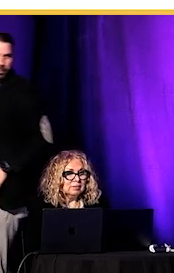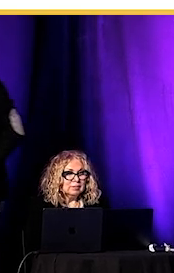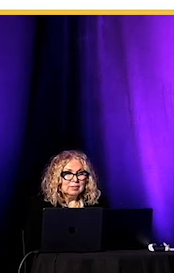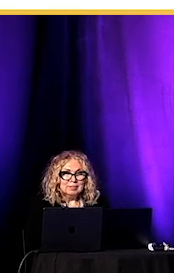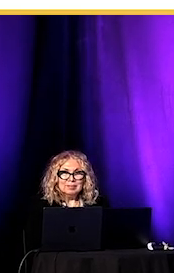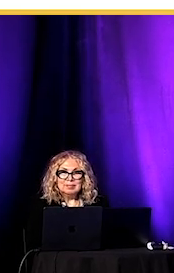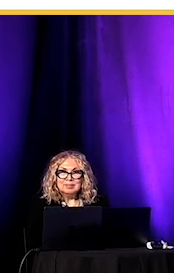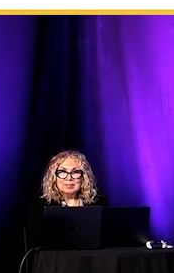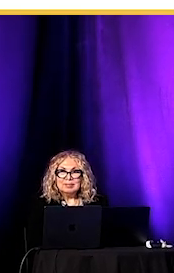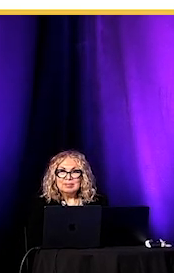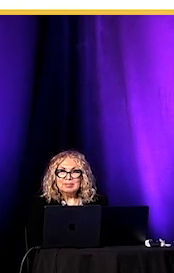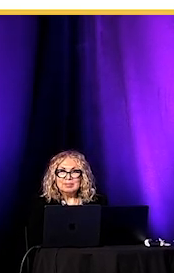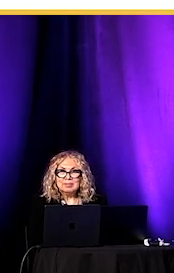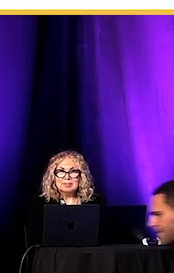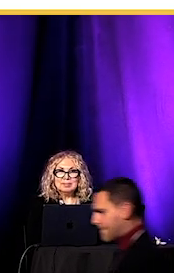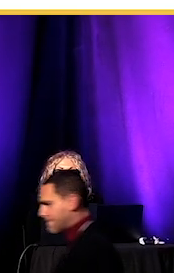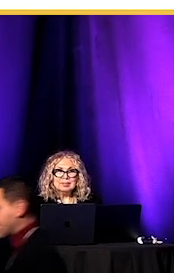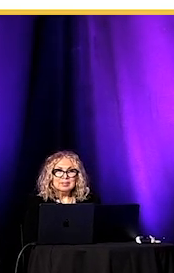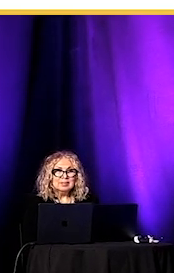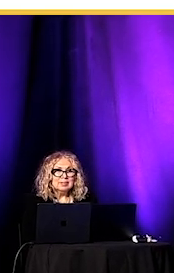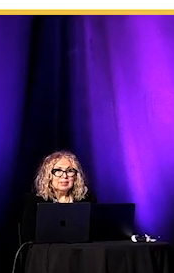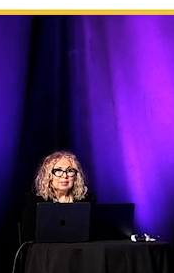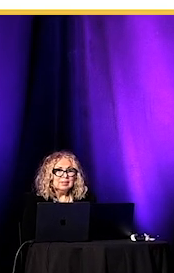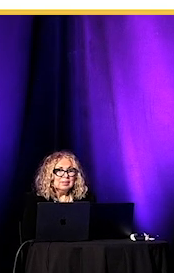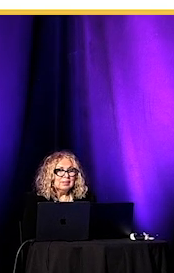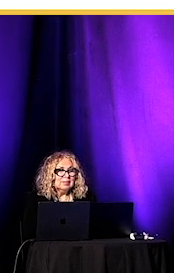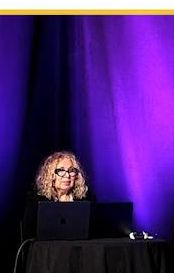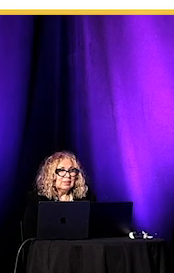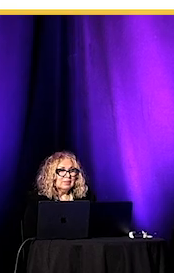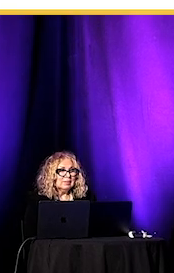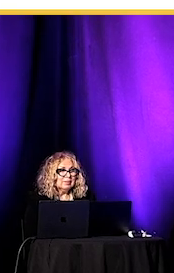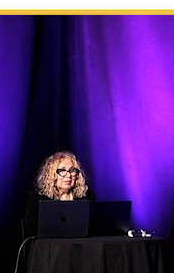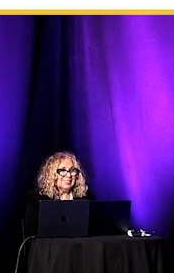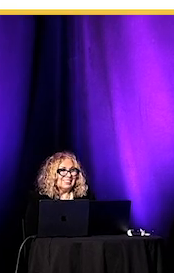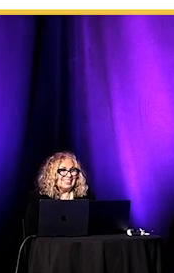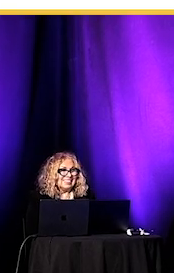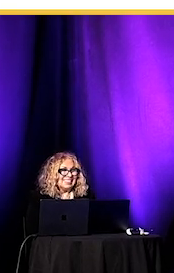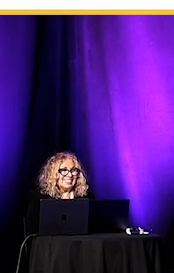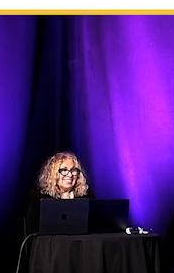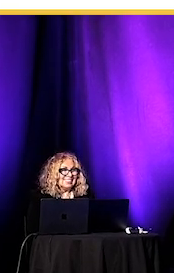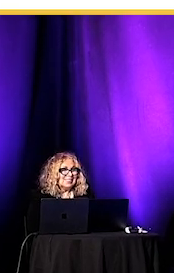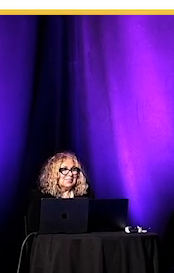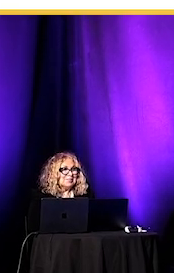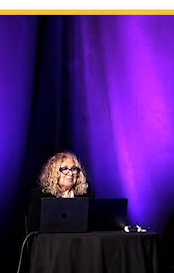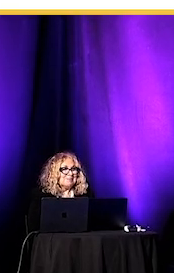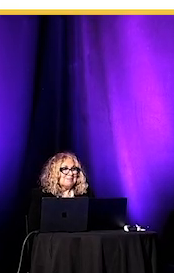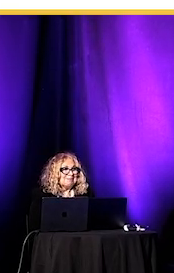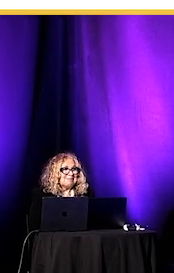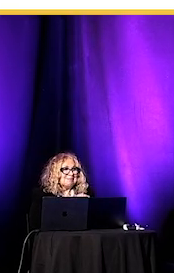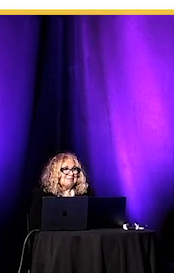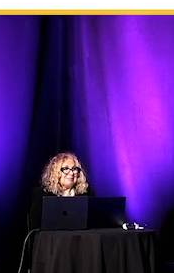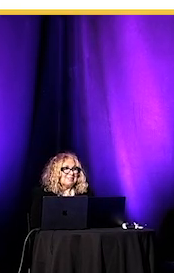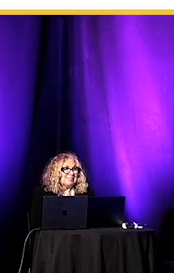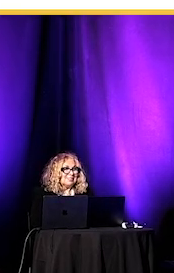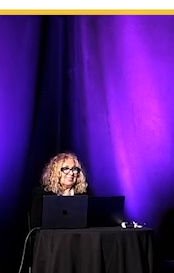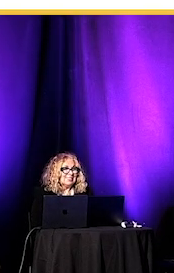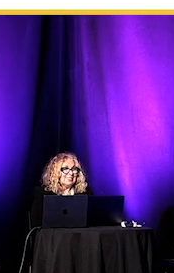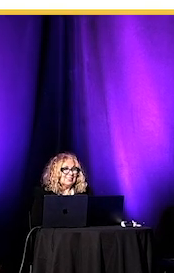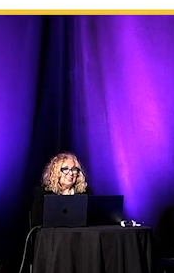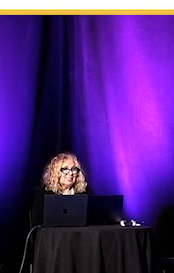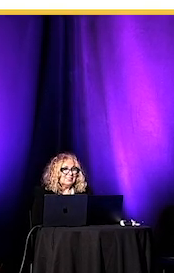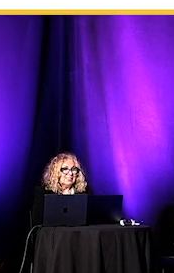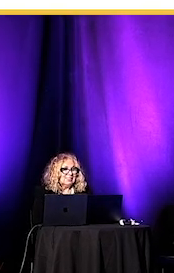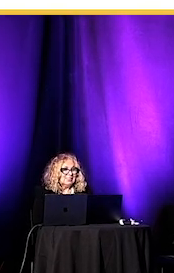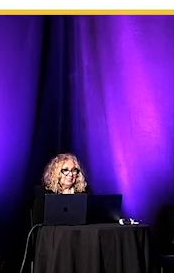hermana and colleague for the last 33 years. Chris and I started our careers in the academy at UCLA, and